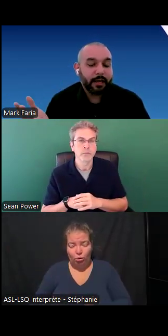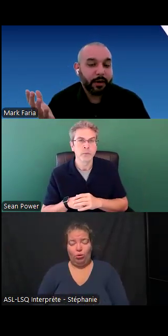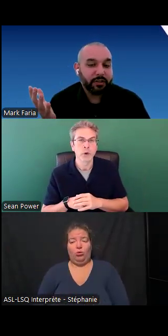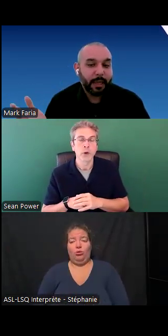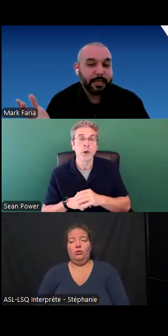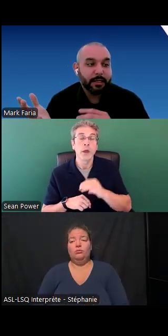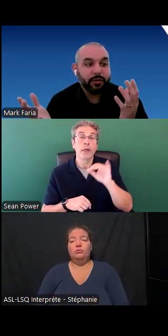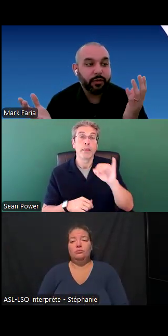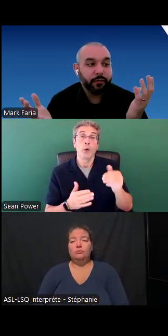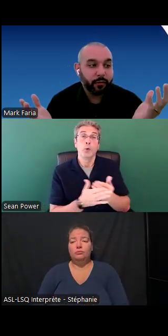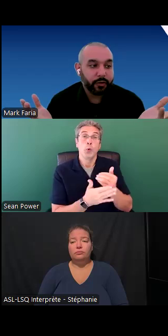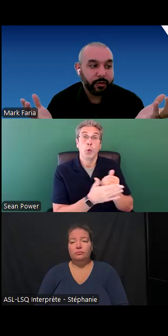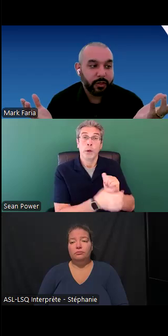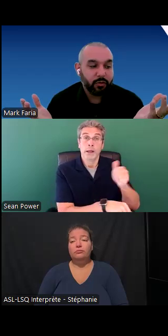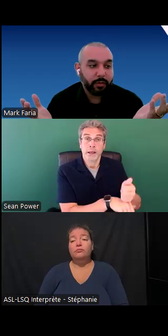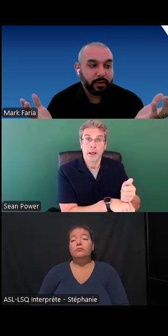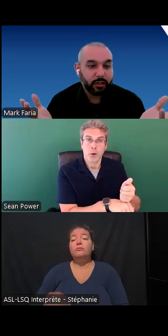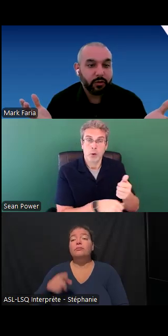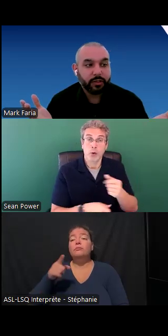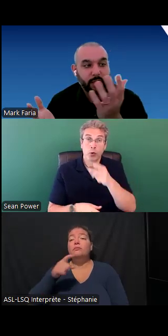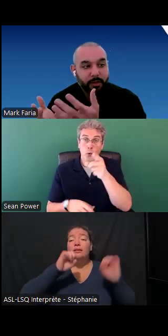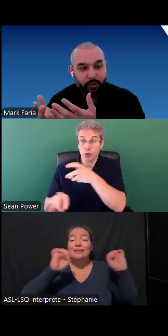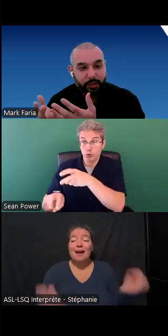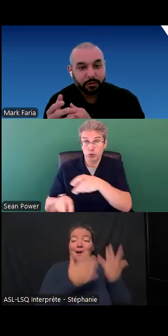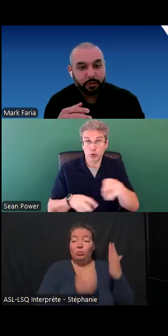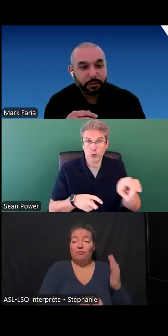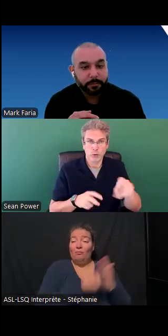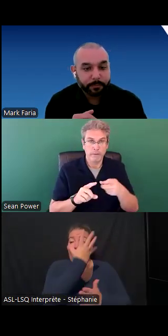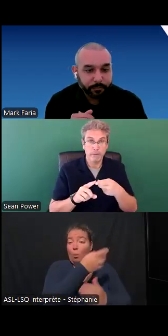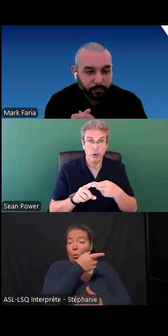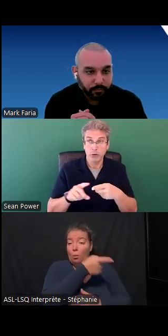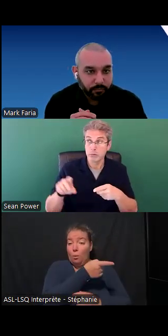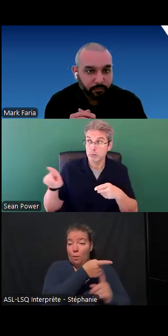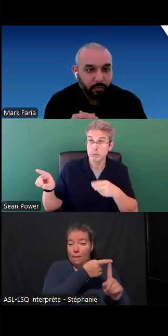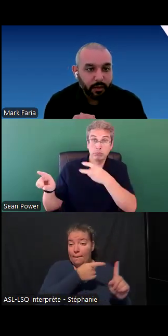that account is pending until the first one that you opened is closed and the money transfers over.